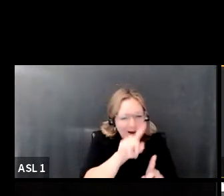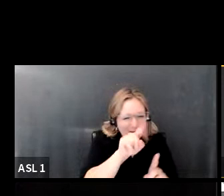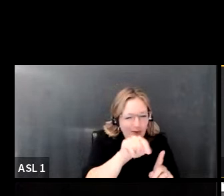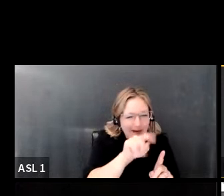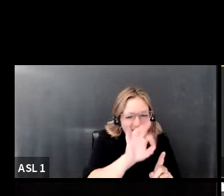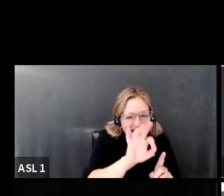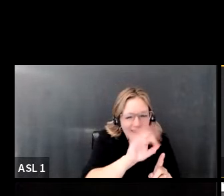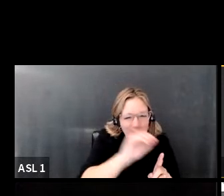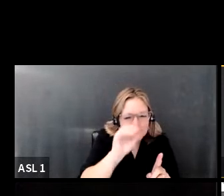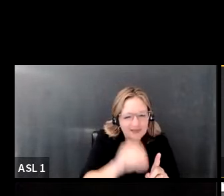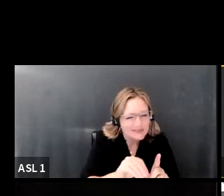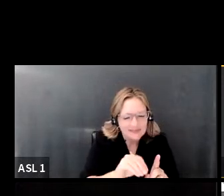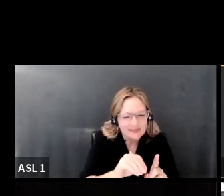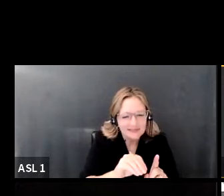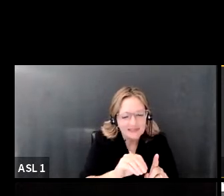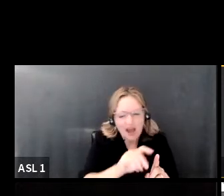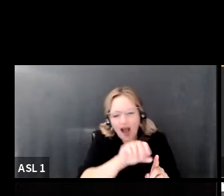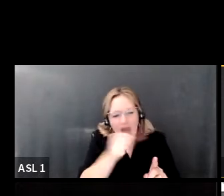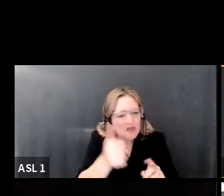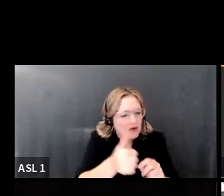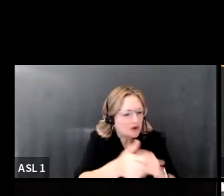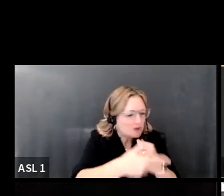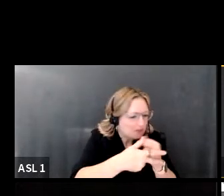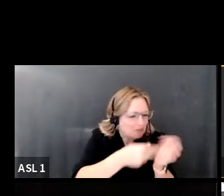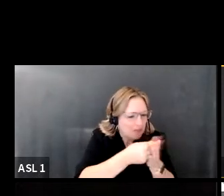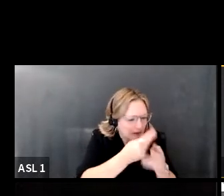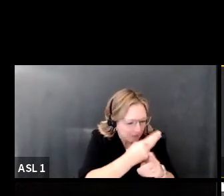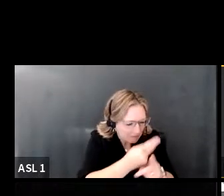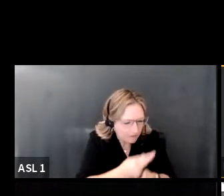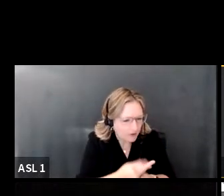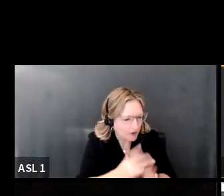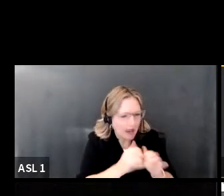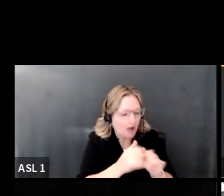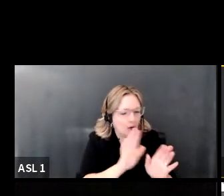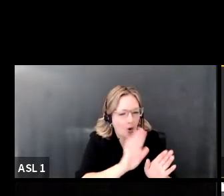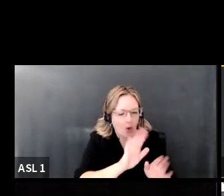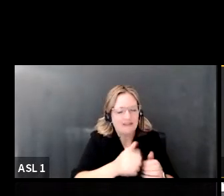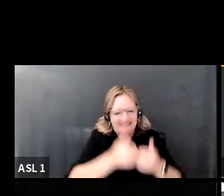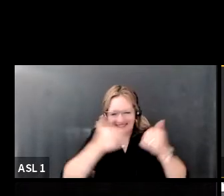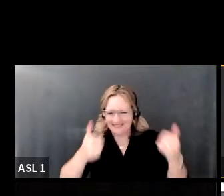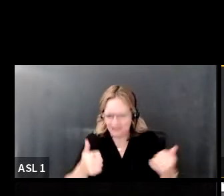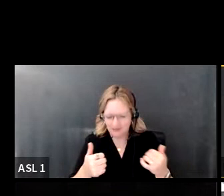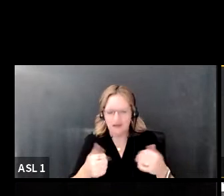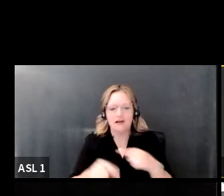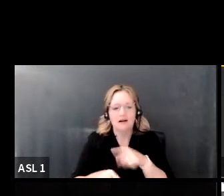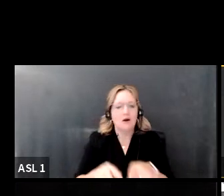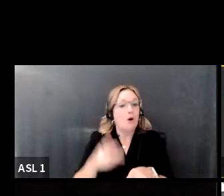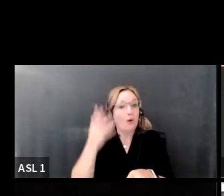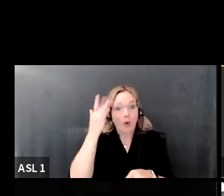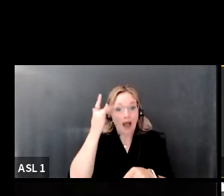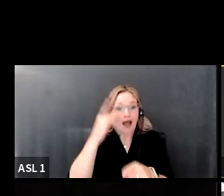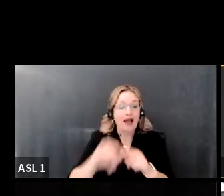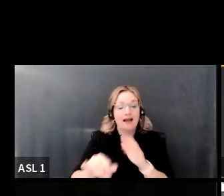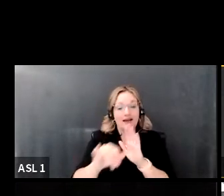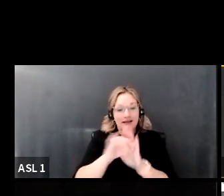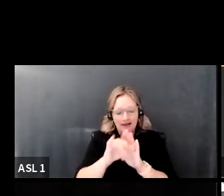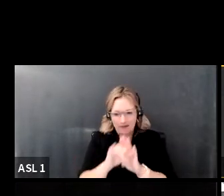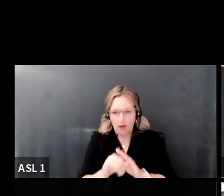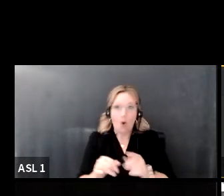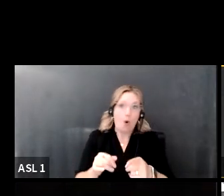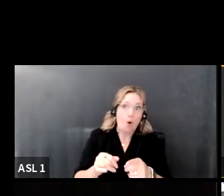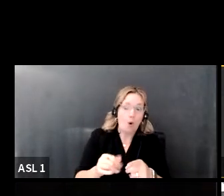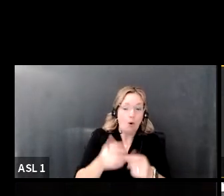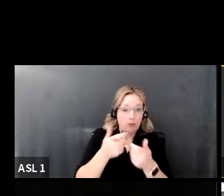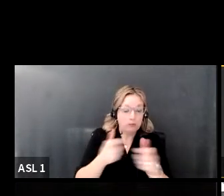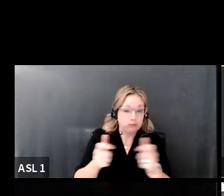percent other efficiencies and reductions what we'd identified is even some of the most optimistic uh projections today